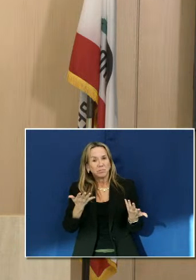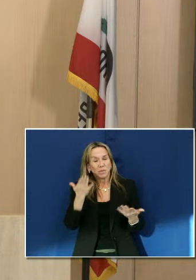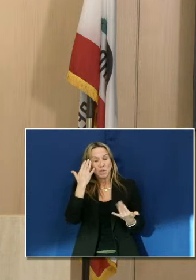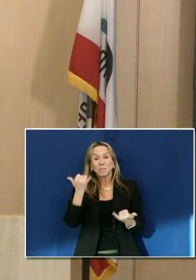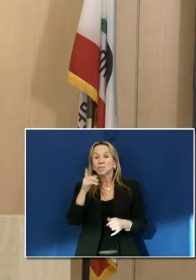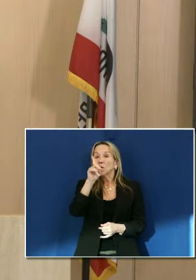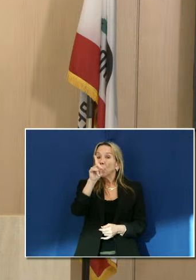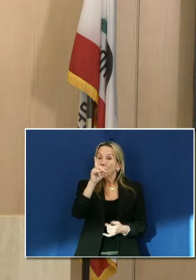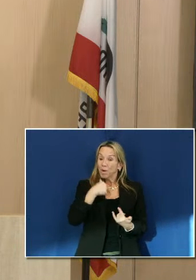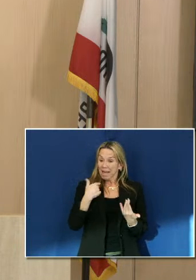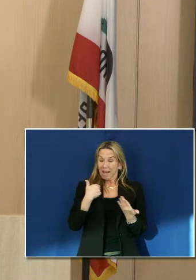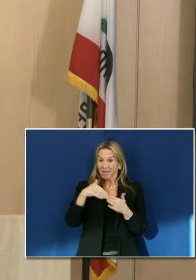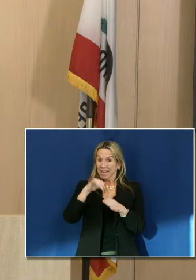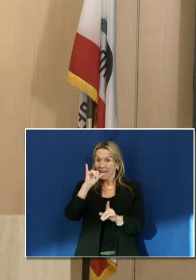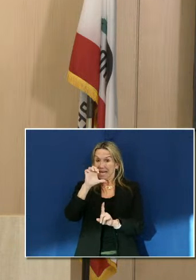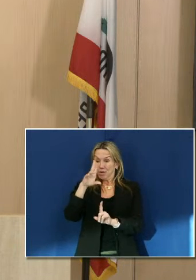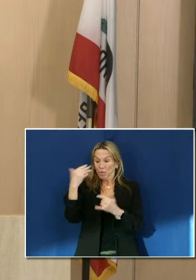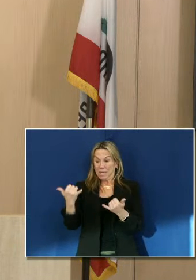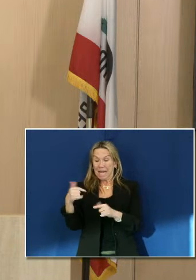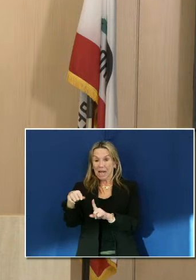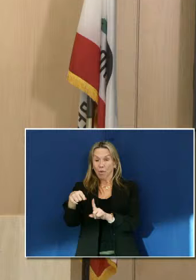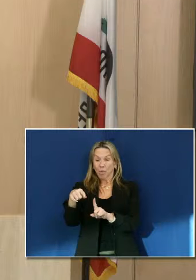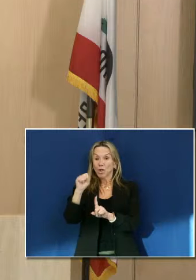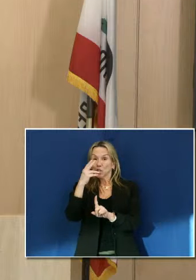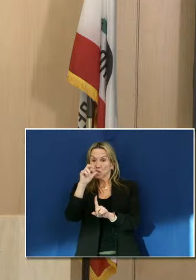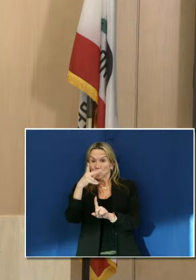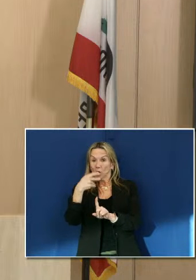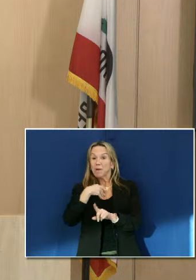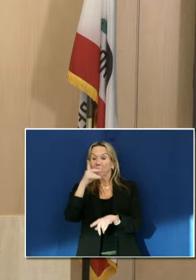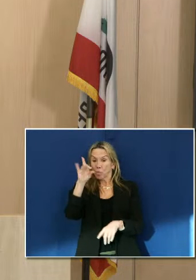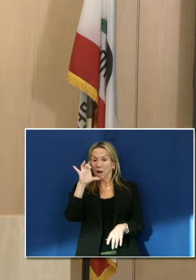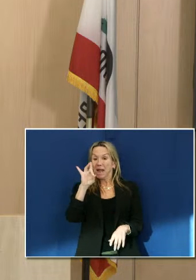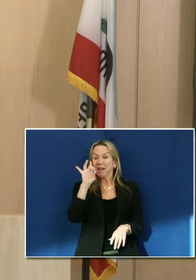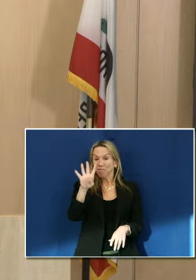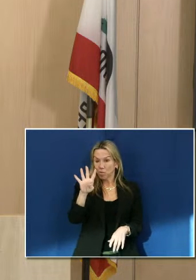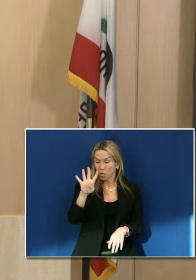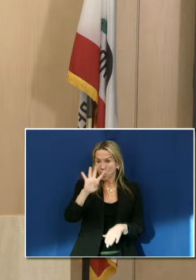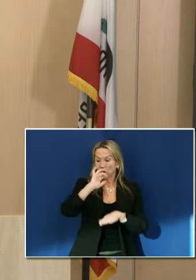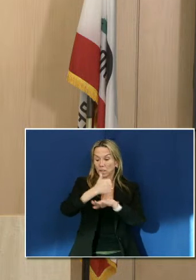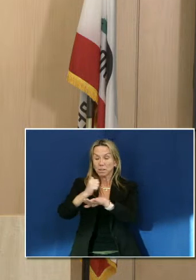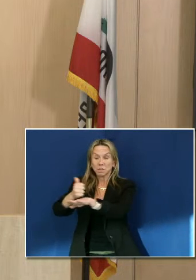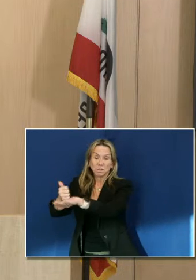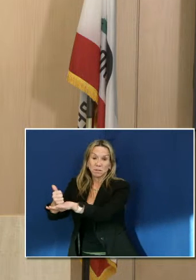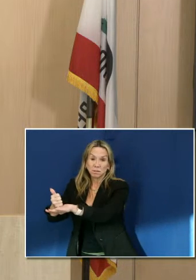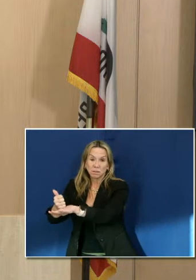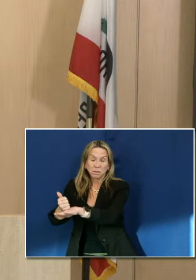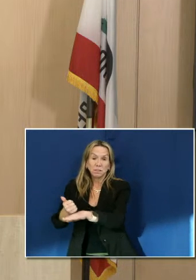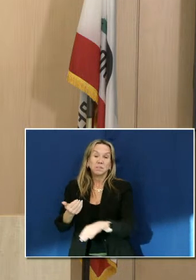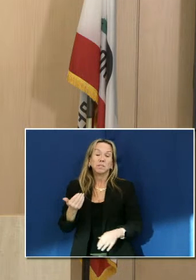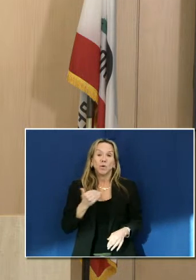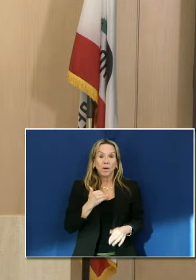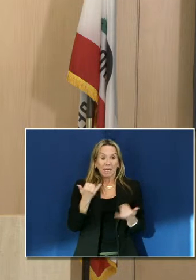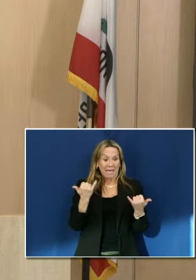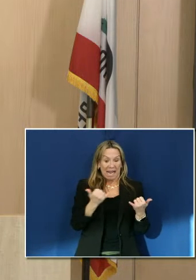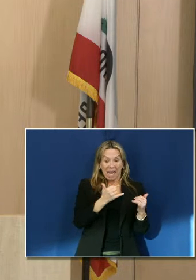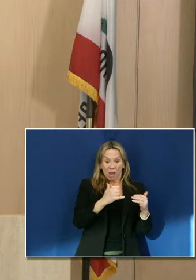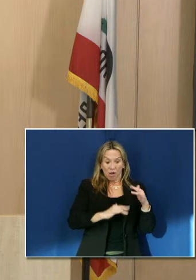adult ICU beds in action, in play today. We have 25 beds